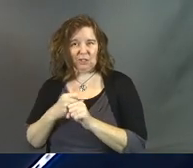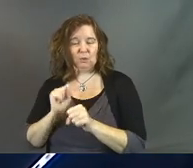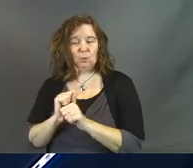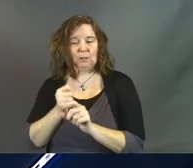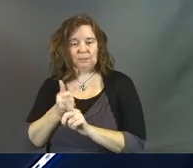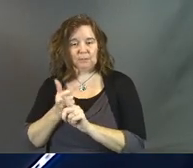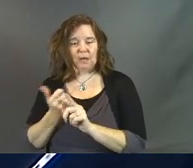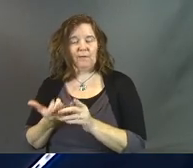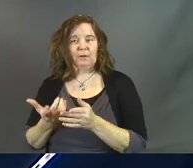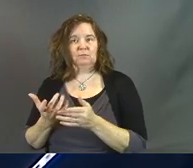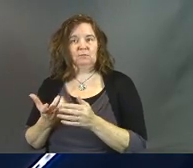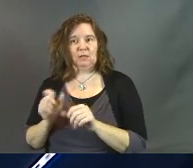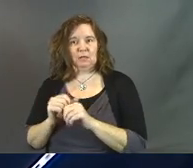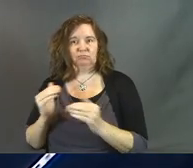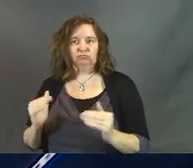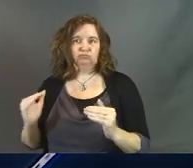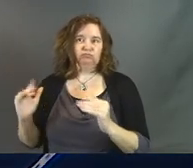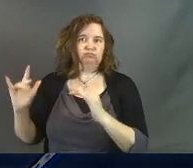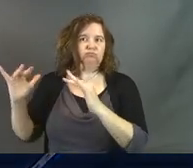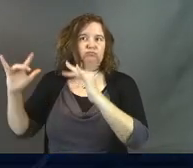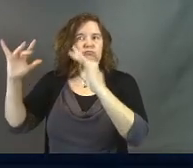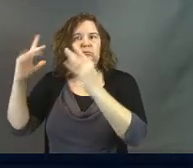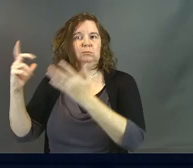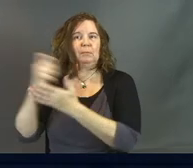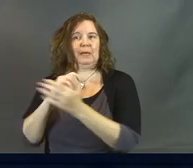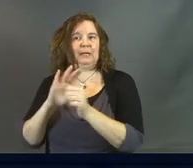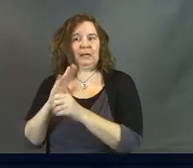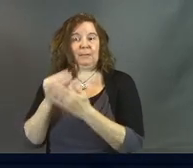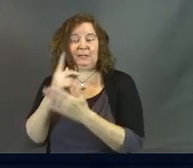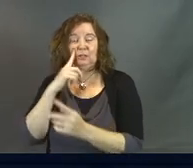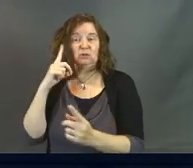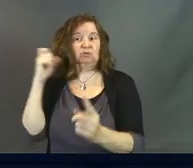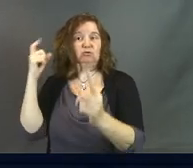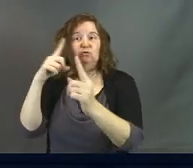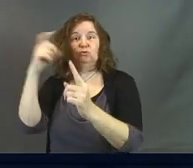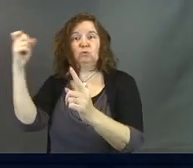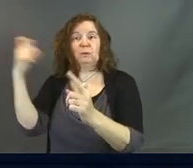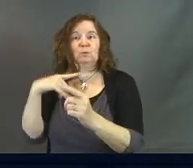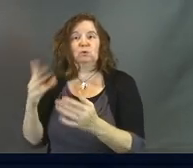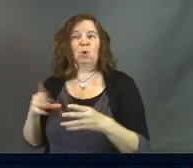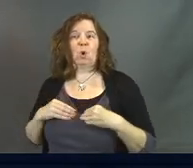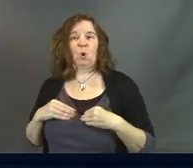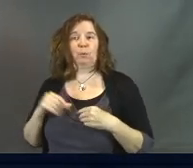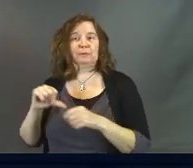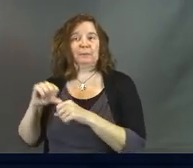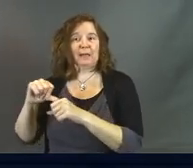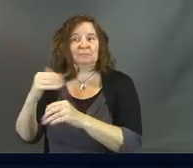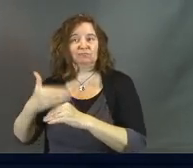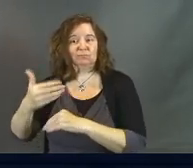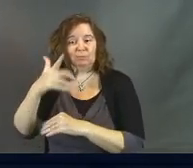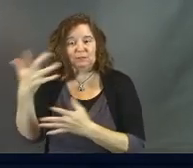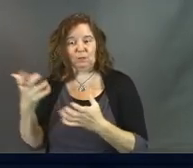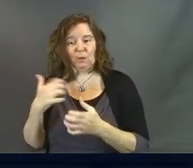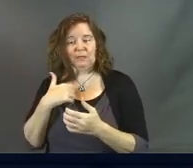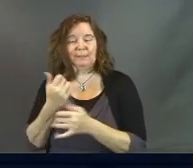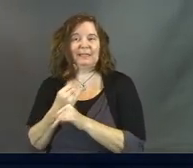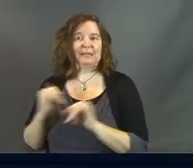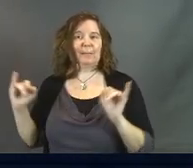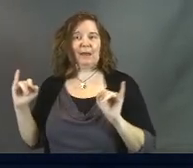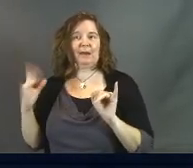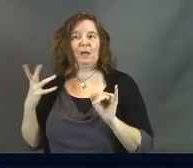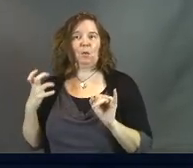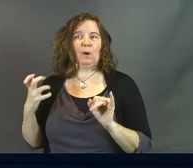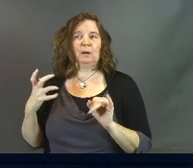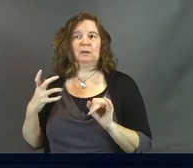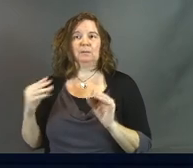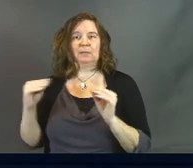worked himself up in the organization and made enough money because his dream was to own some franchises because he wanted to be independent and